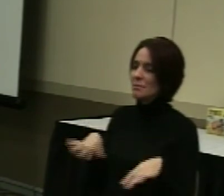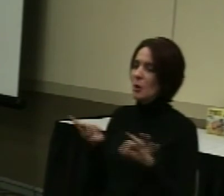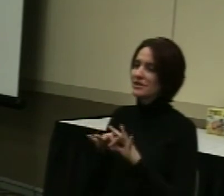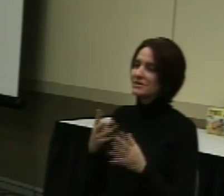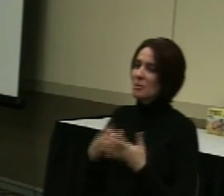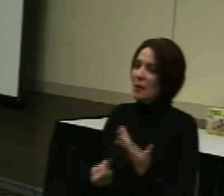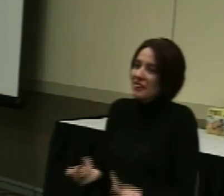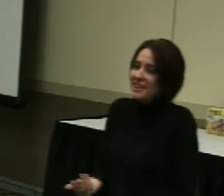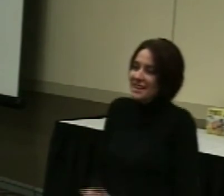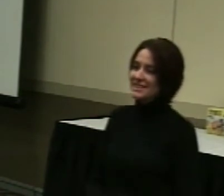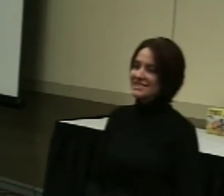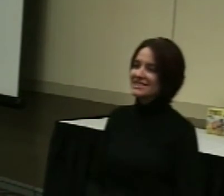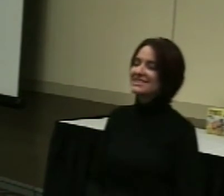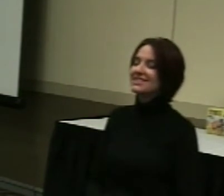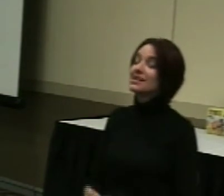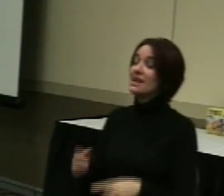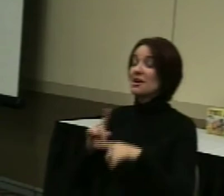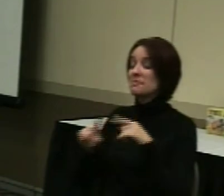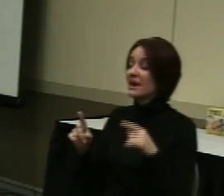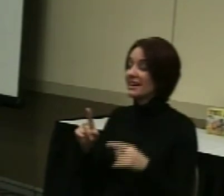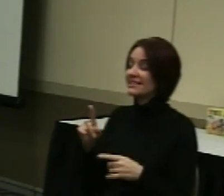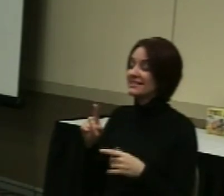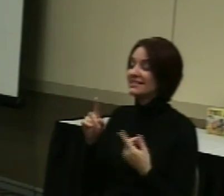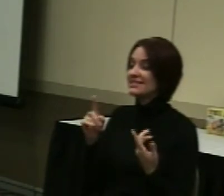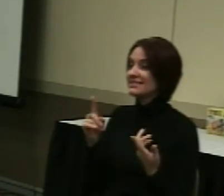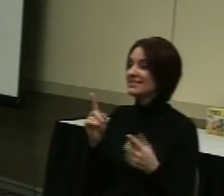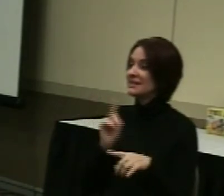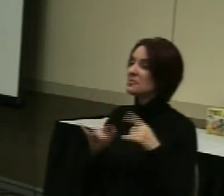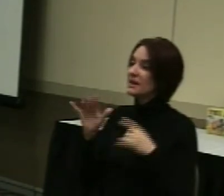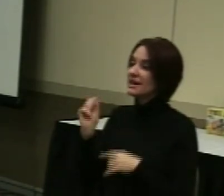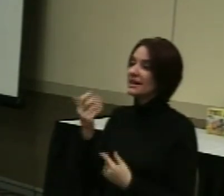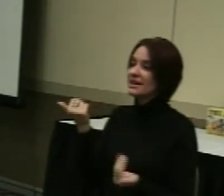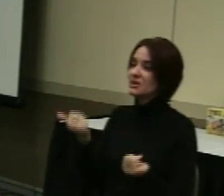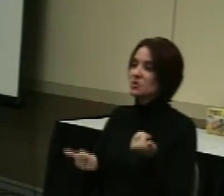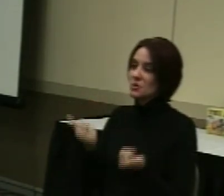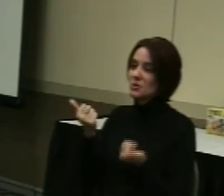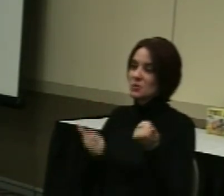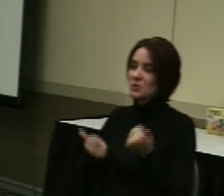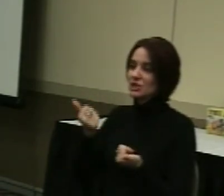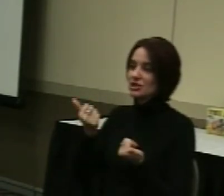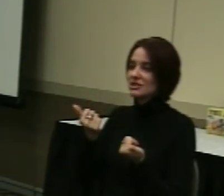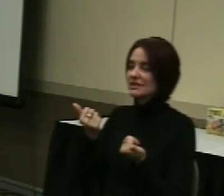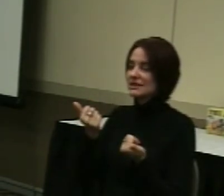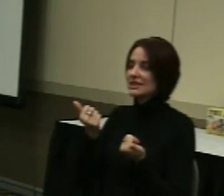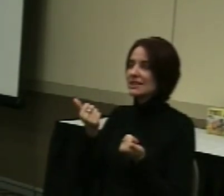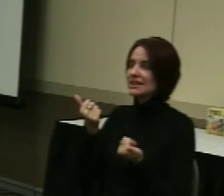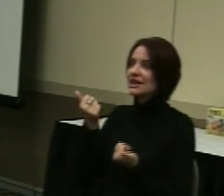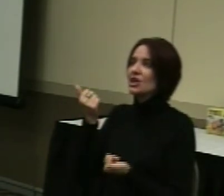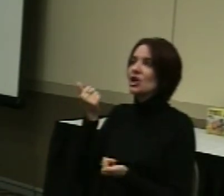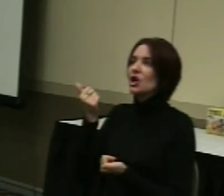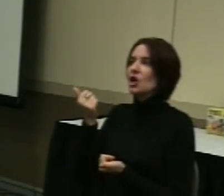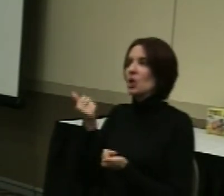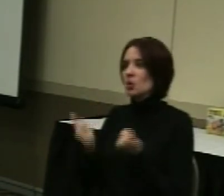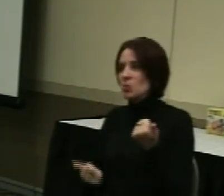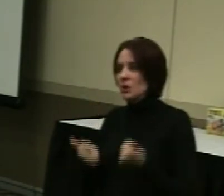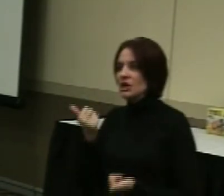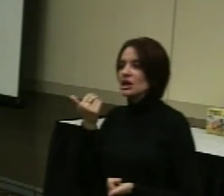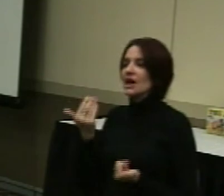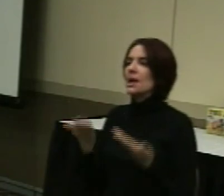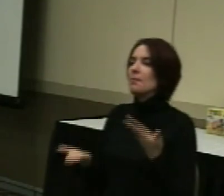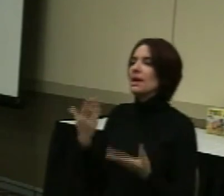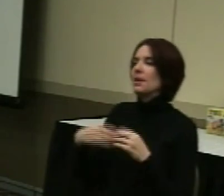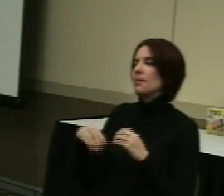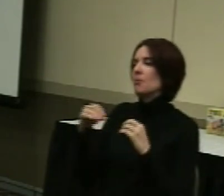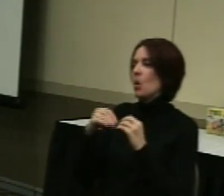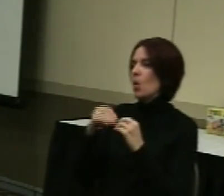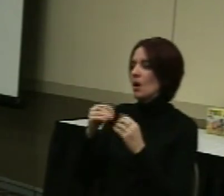But, it's a matter of which of them which of them might we intellectually prioritize, but